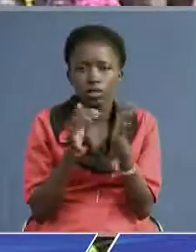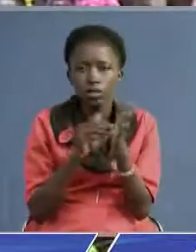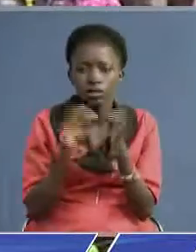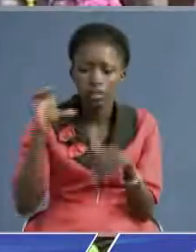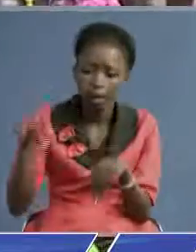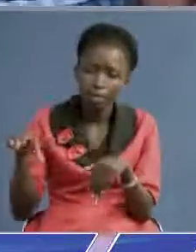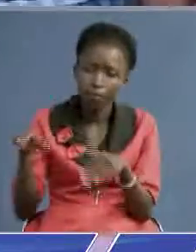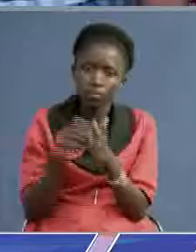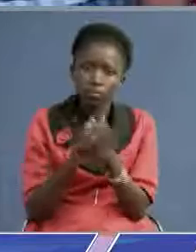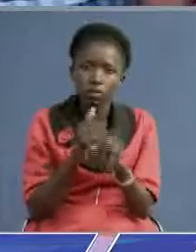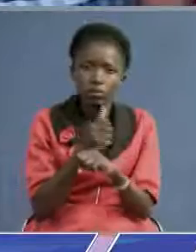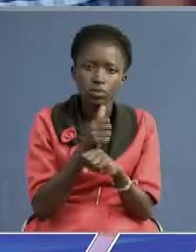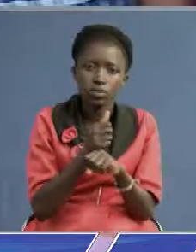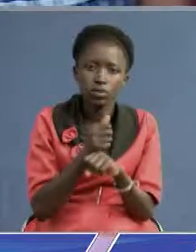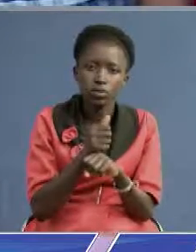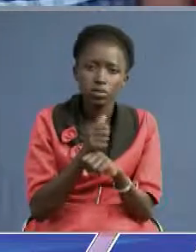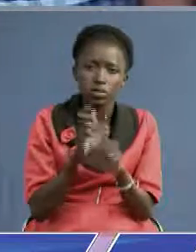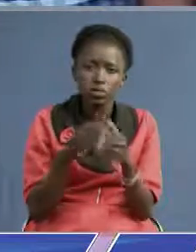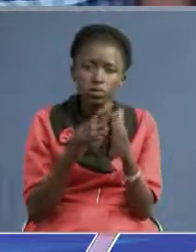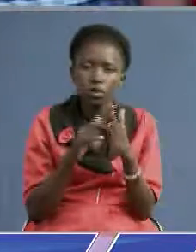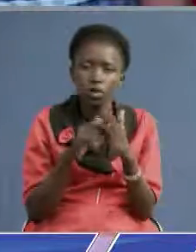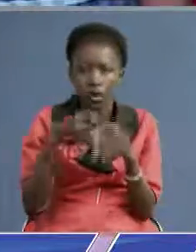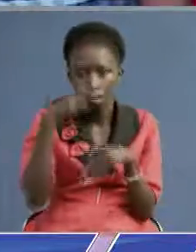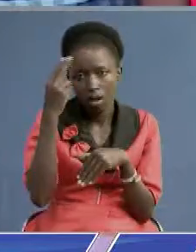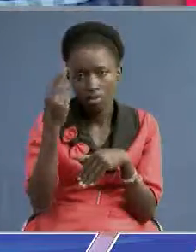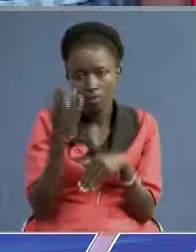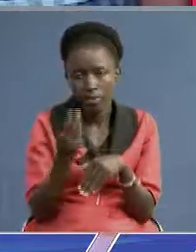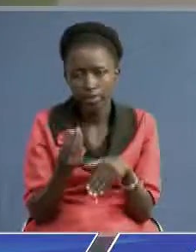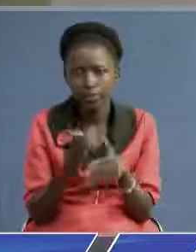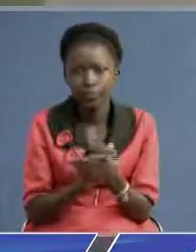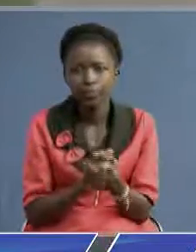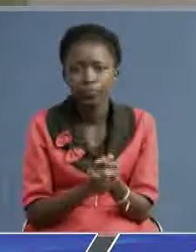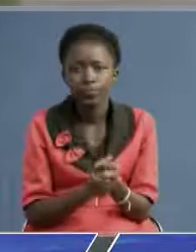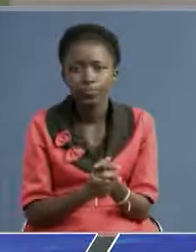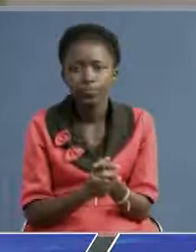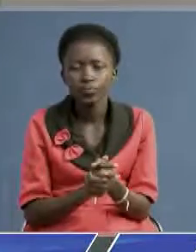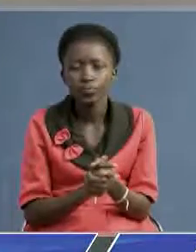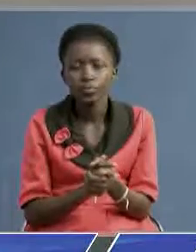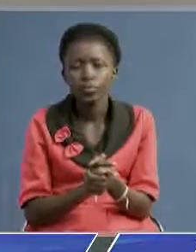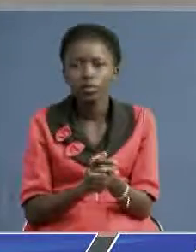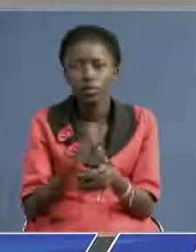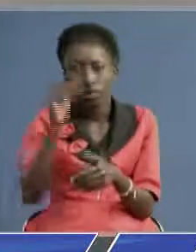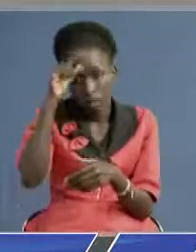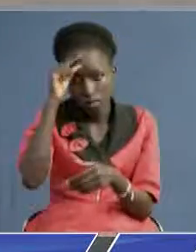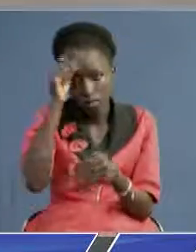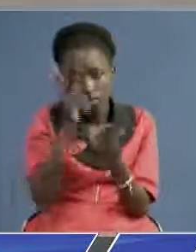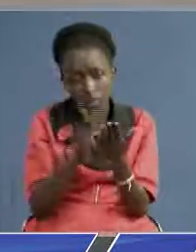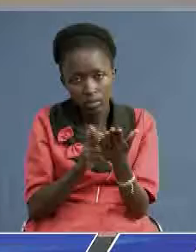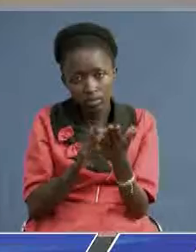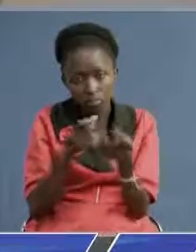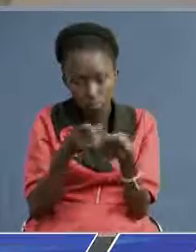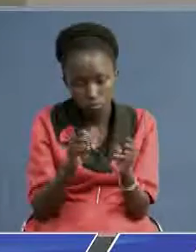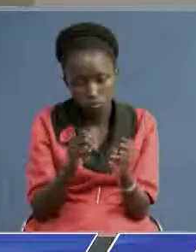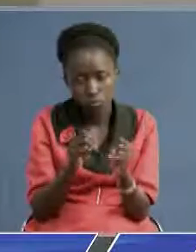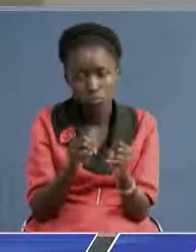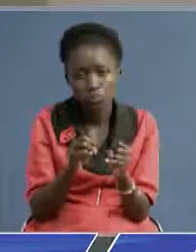operators who are abusing the tax levies to charge higher fares. Ni serikali weke